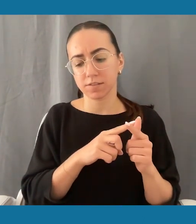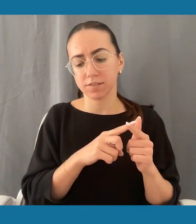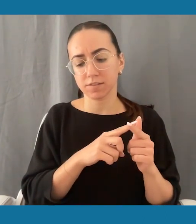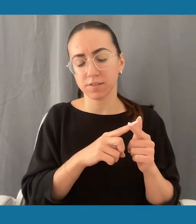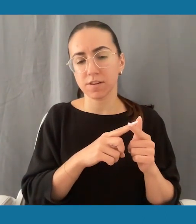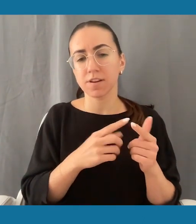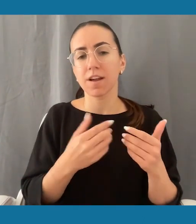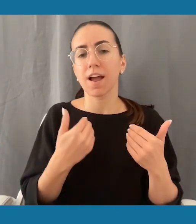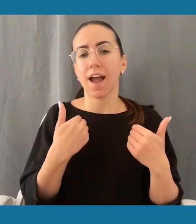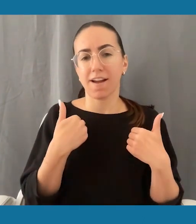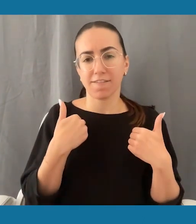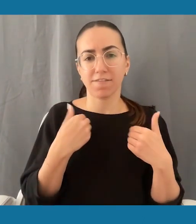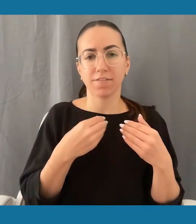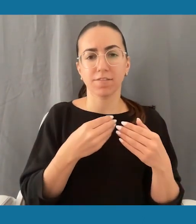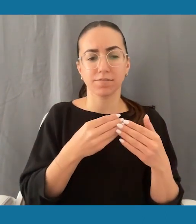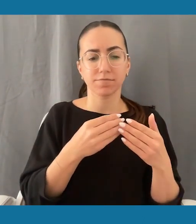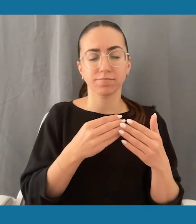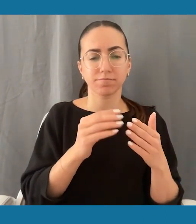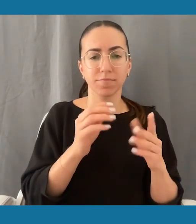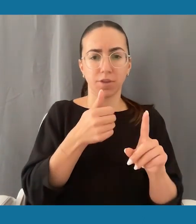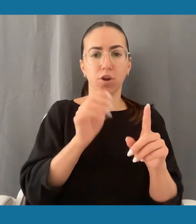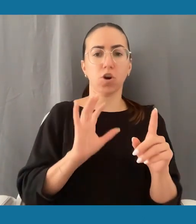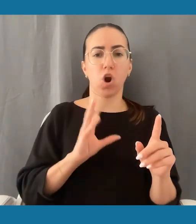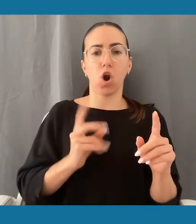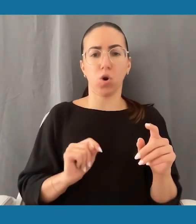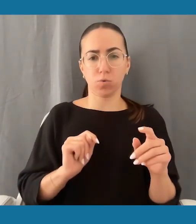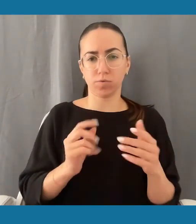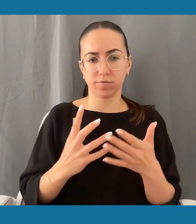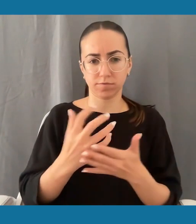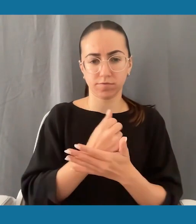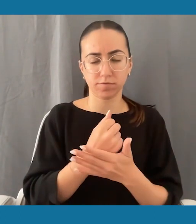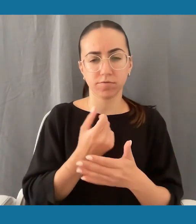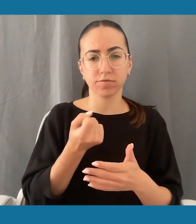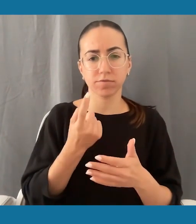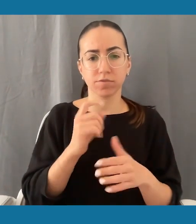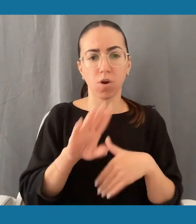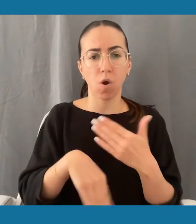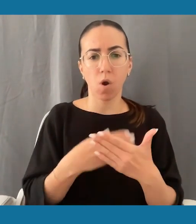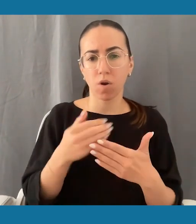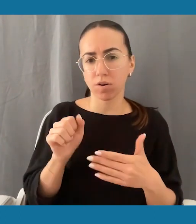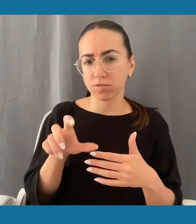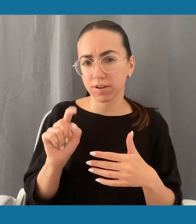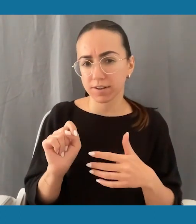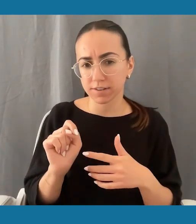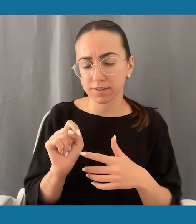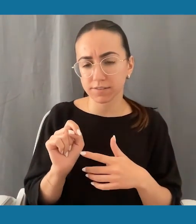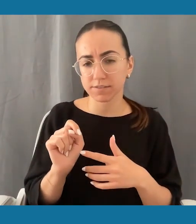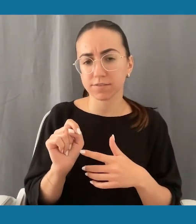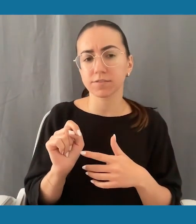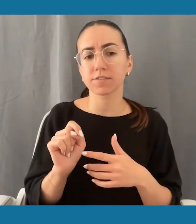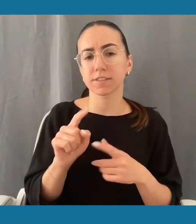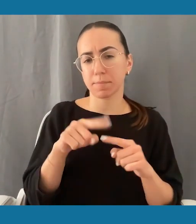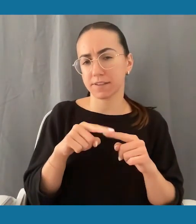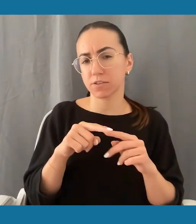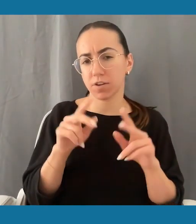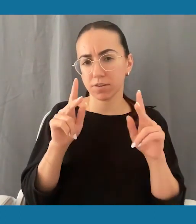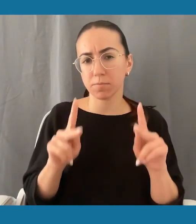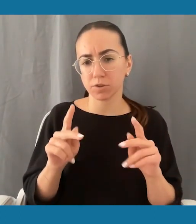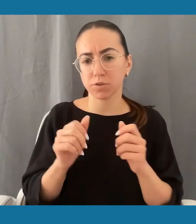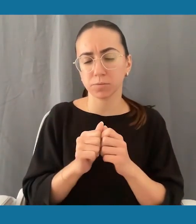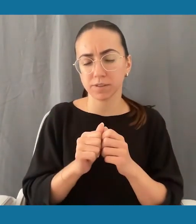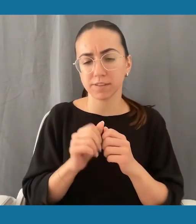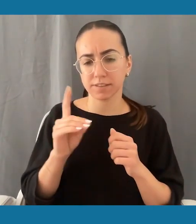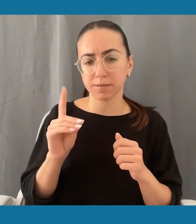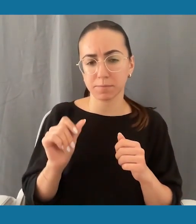special needs trust with subaccounts. All the assets are earmarked separately for each